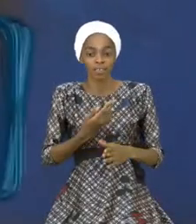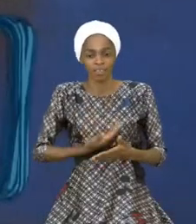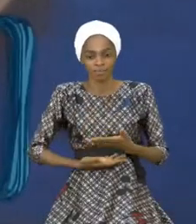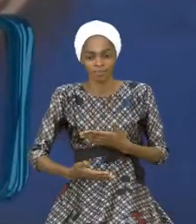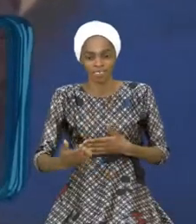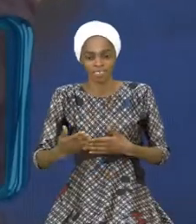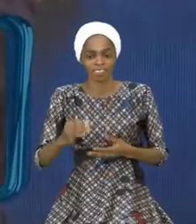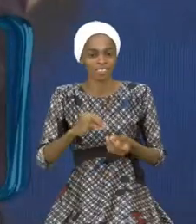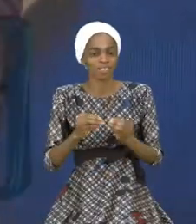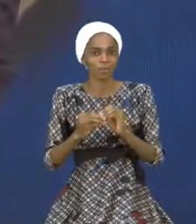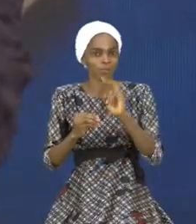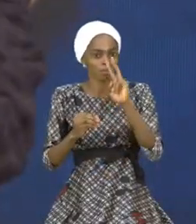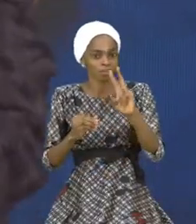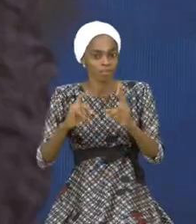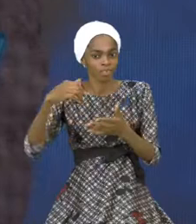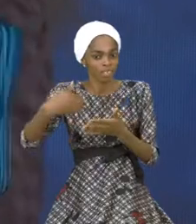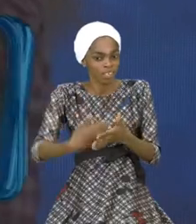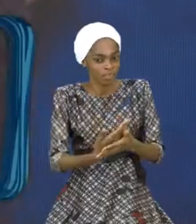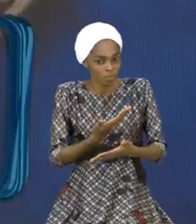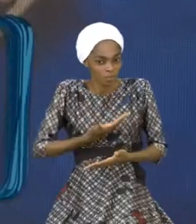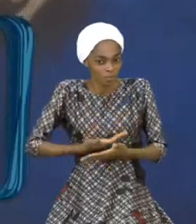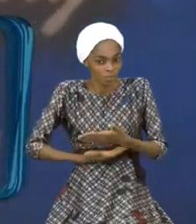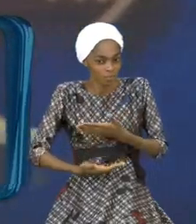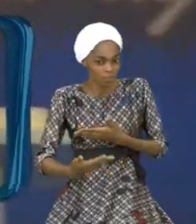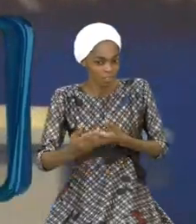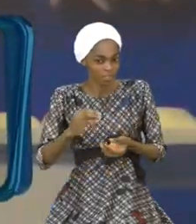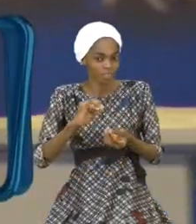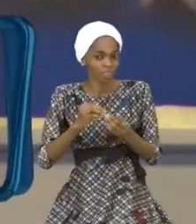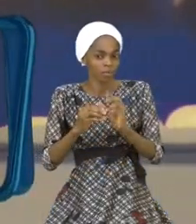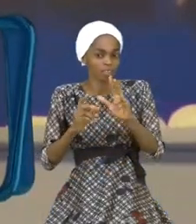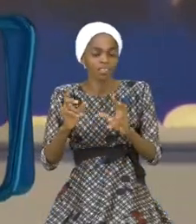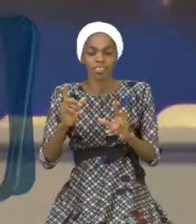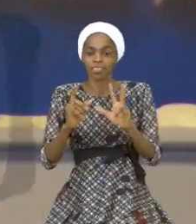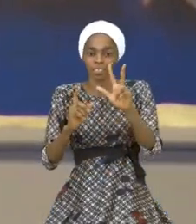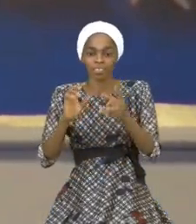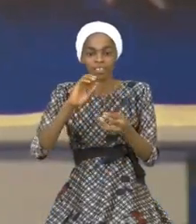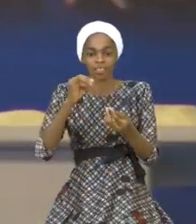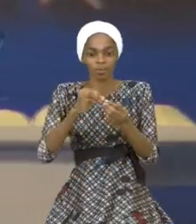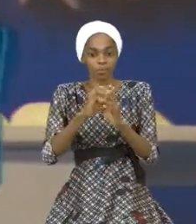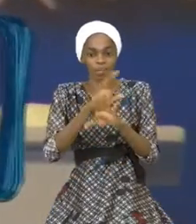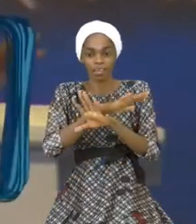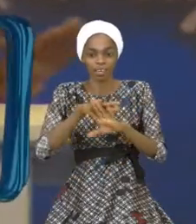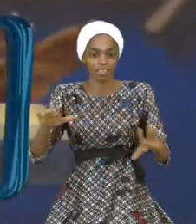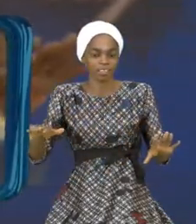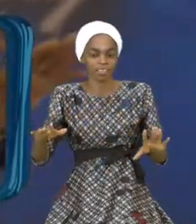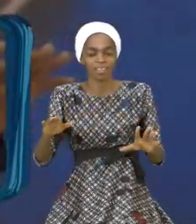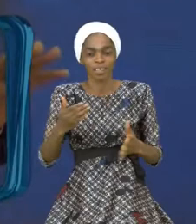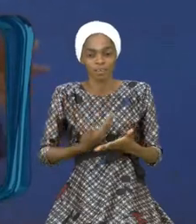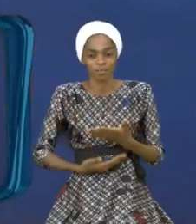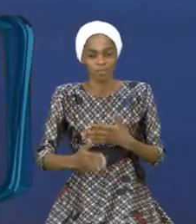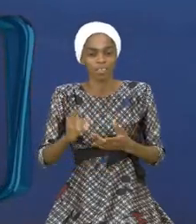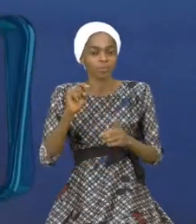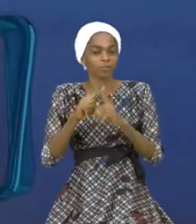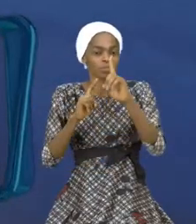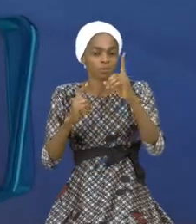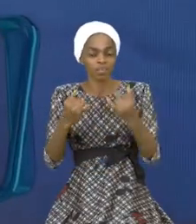the numberless birthrights. Number one, the natural birth into